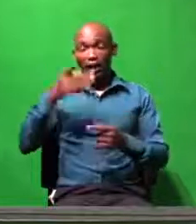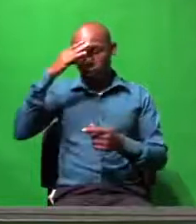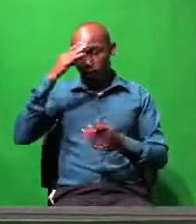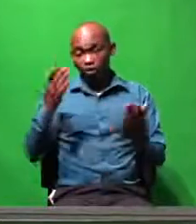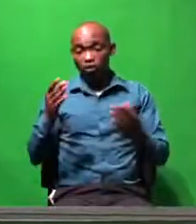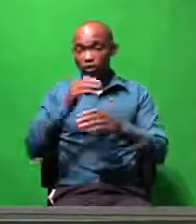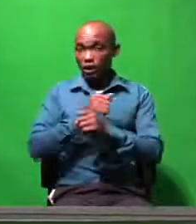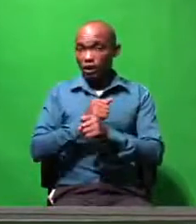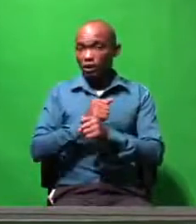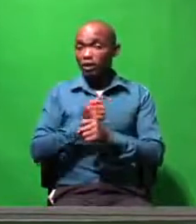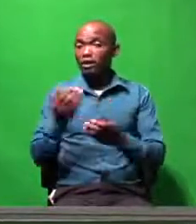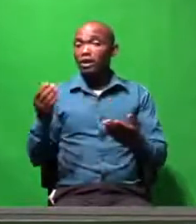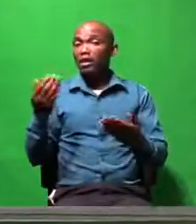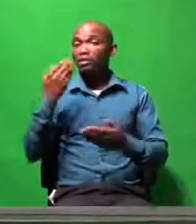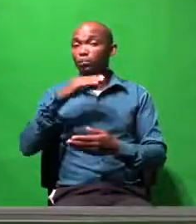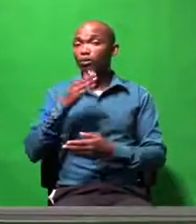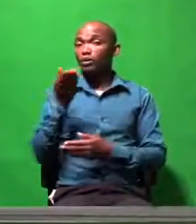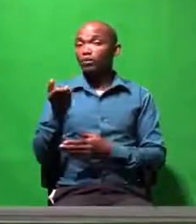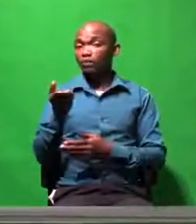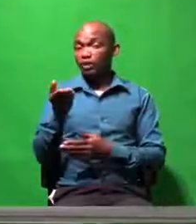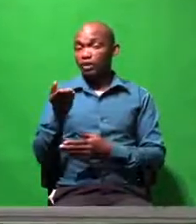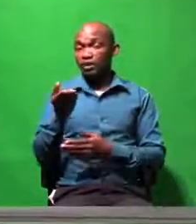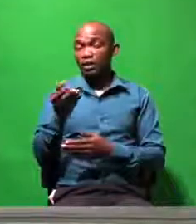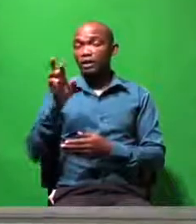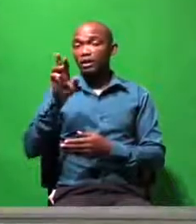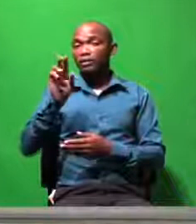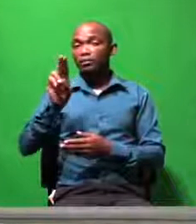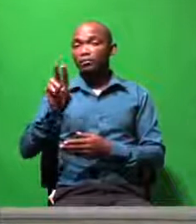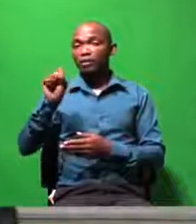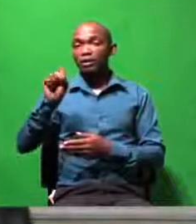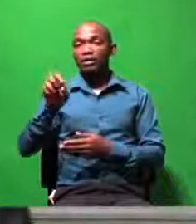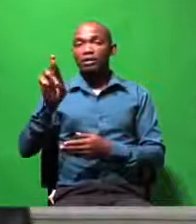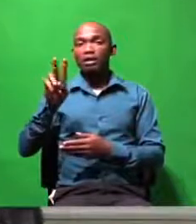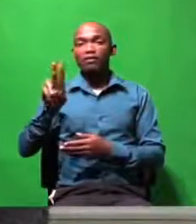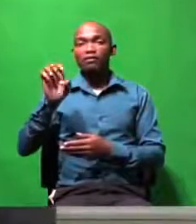importance of studying our survey. But students, is the end of